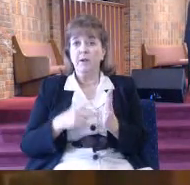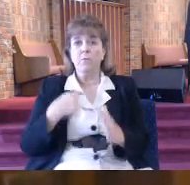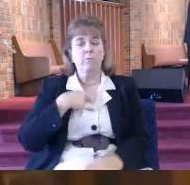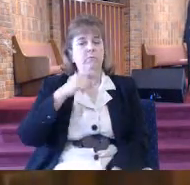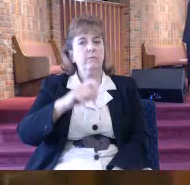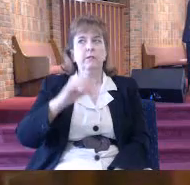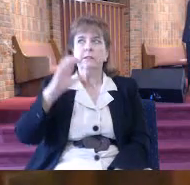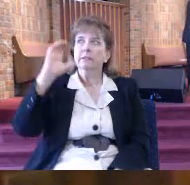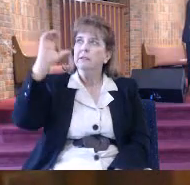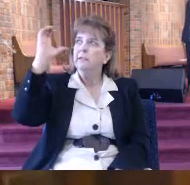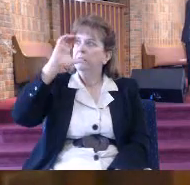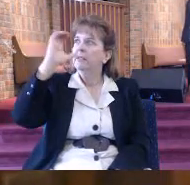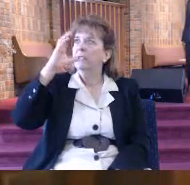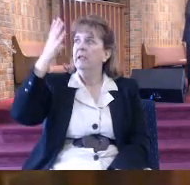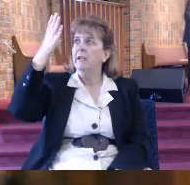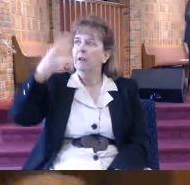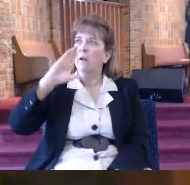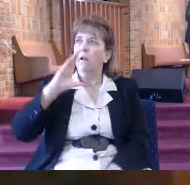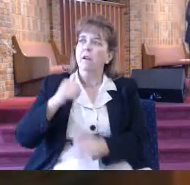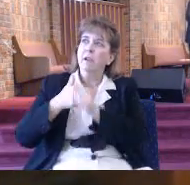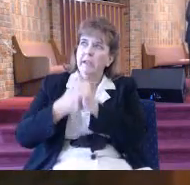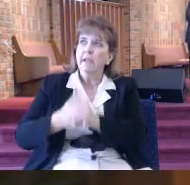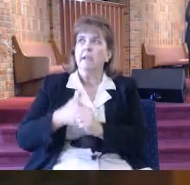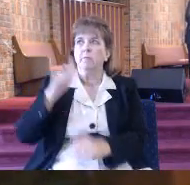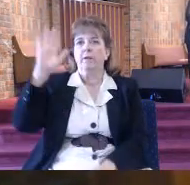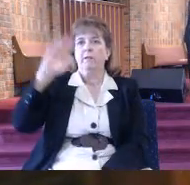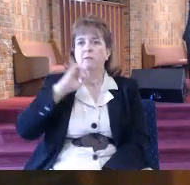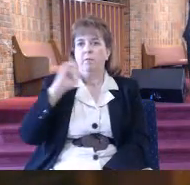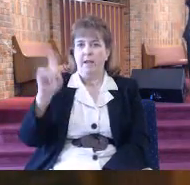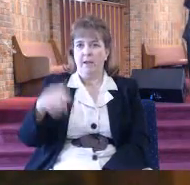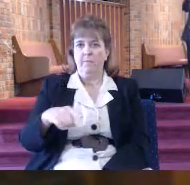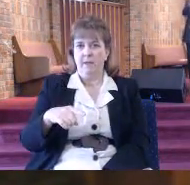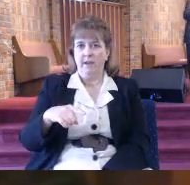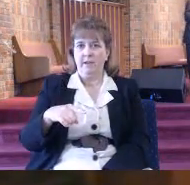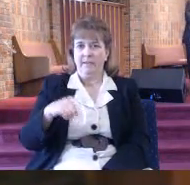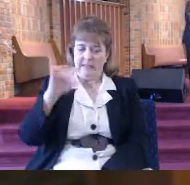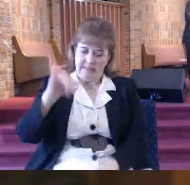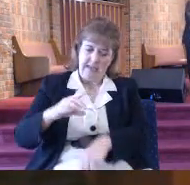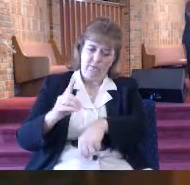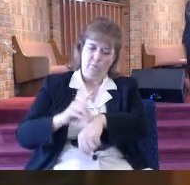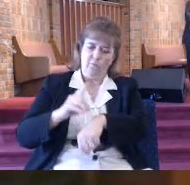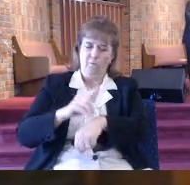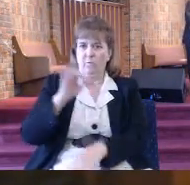God, keep His commandments. This is the whole duty of man.